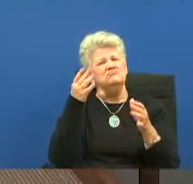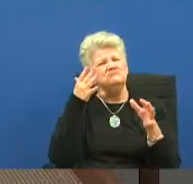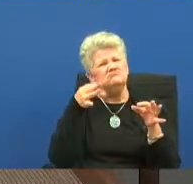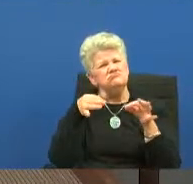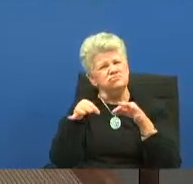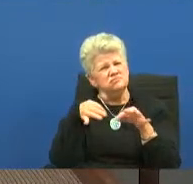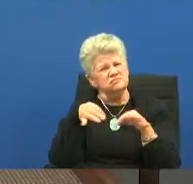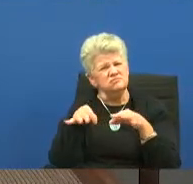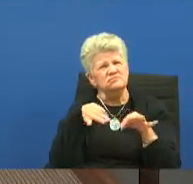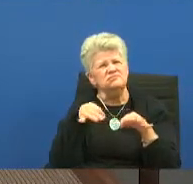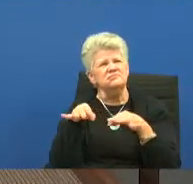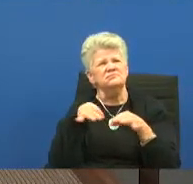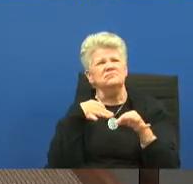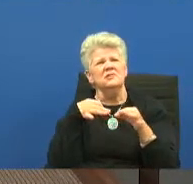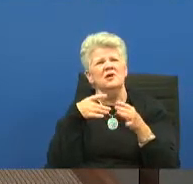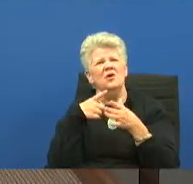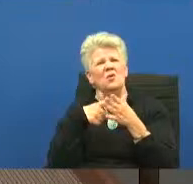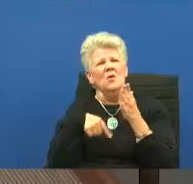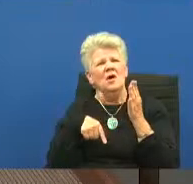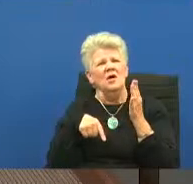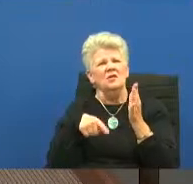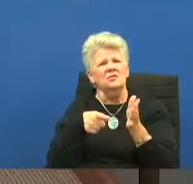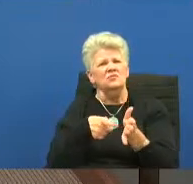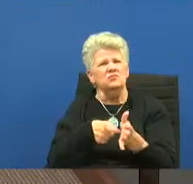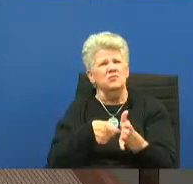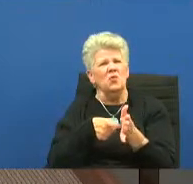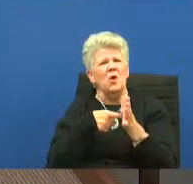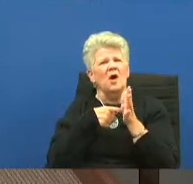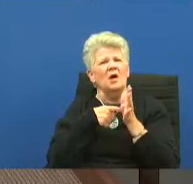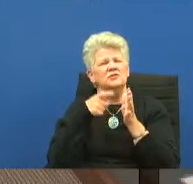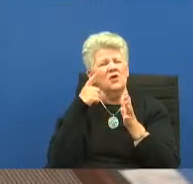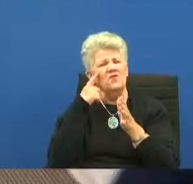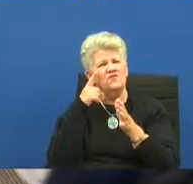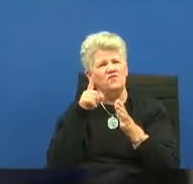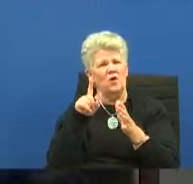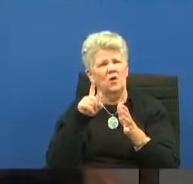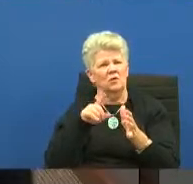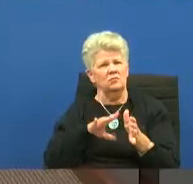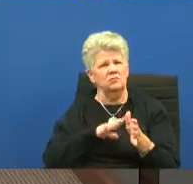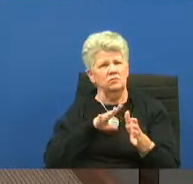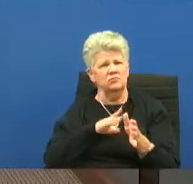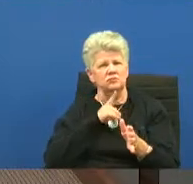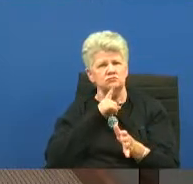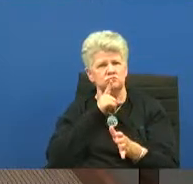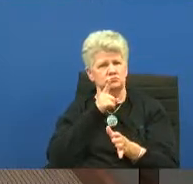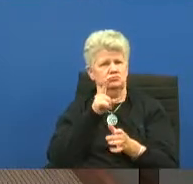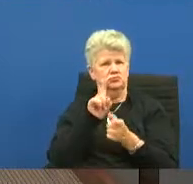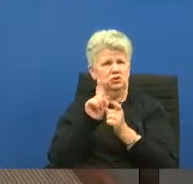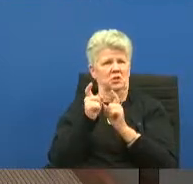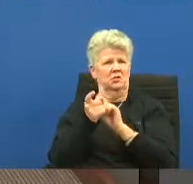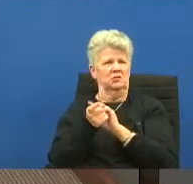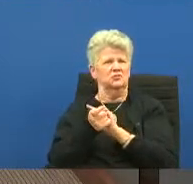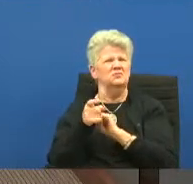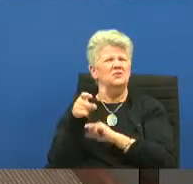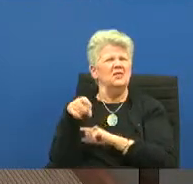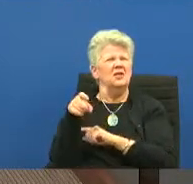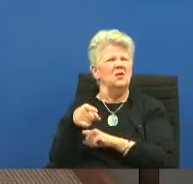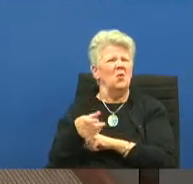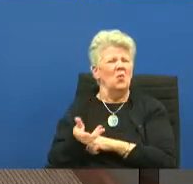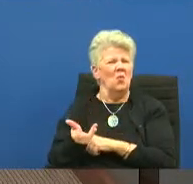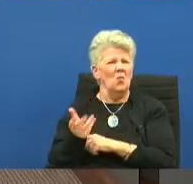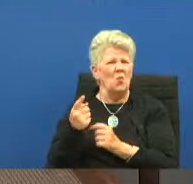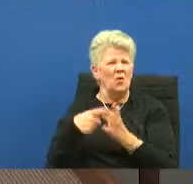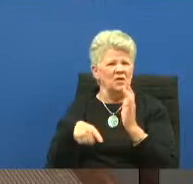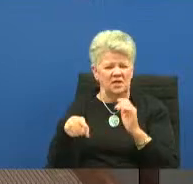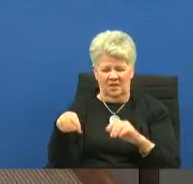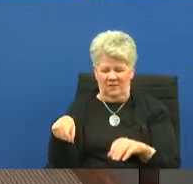take to officially change it versus kind of correcting an error like we've been looking at doing it here.